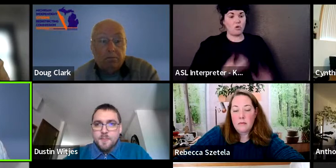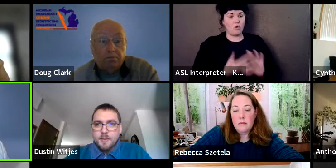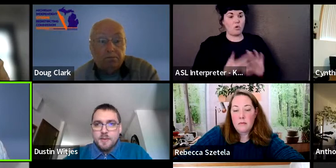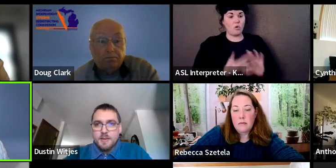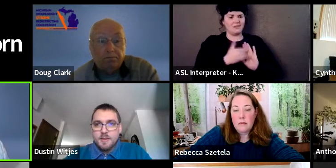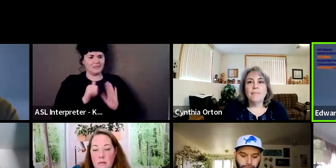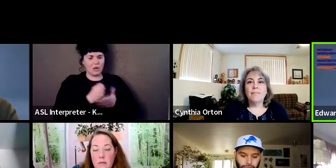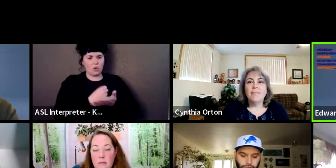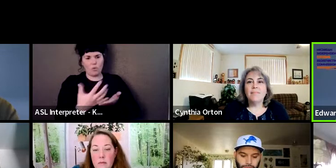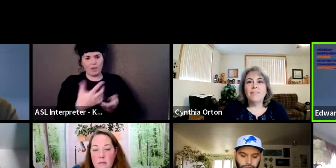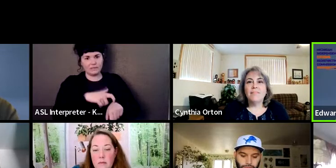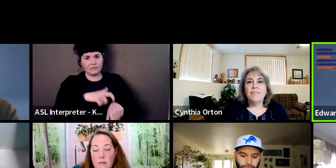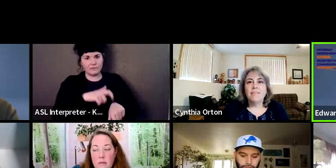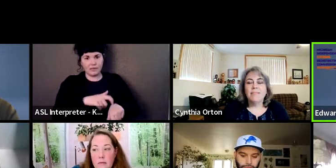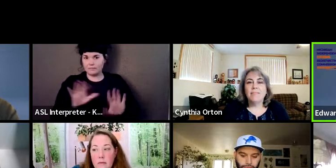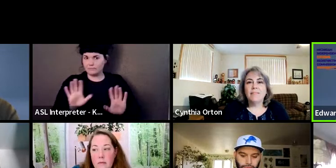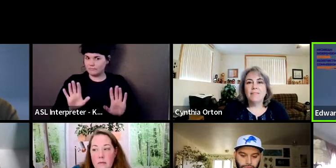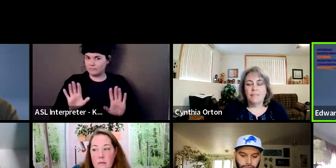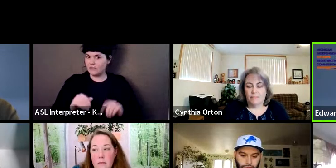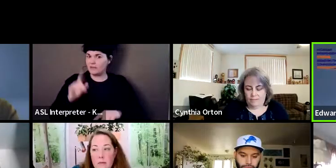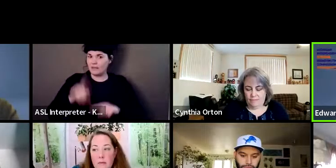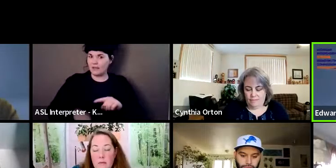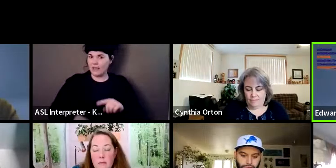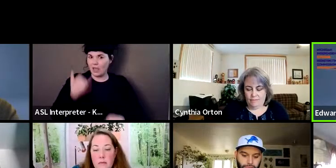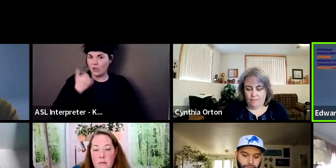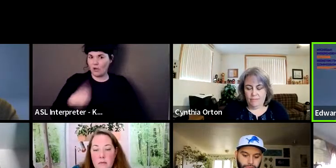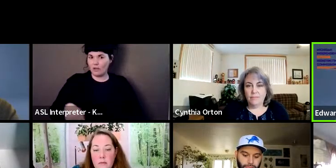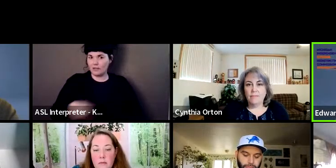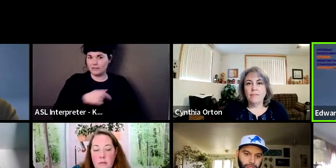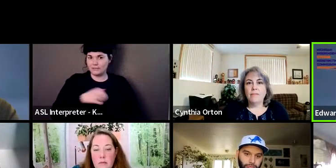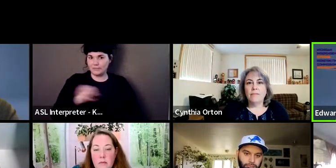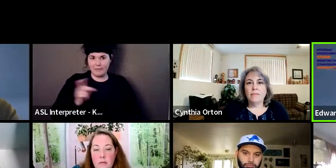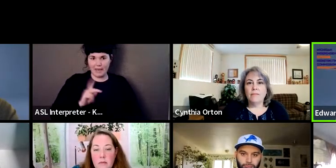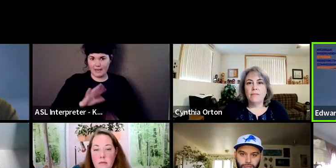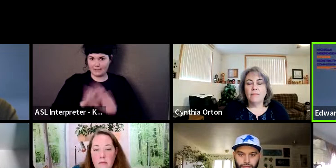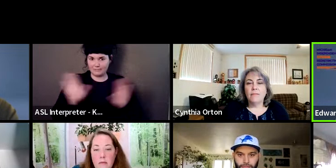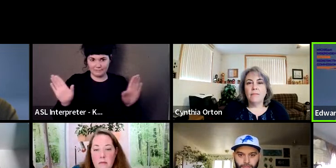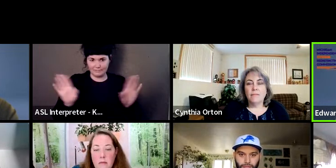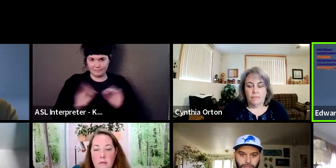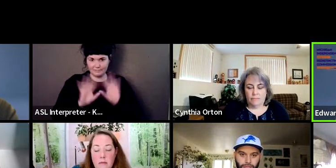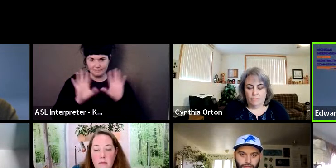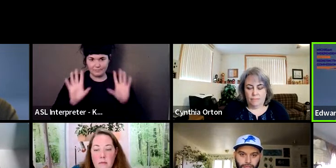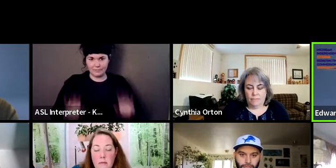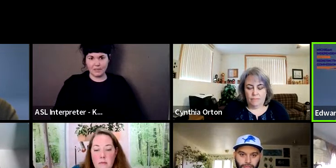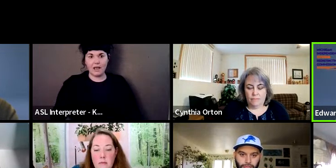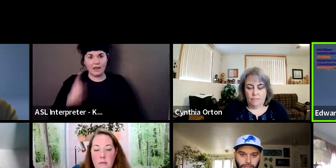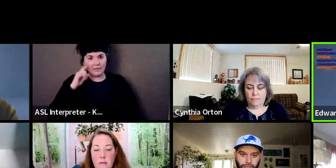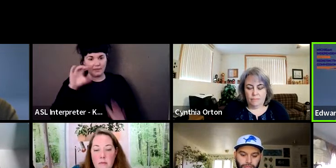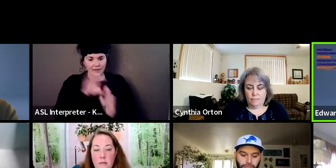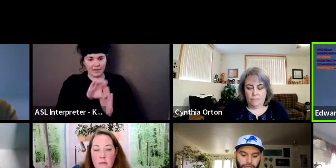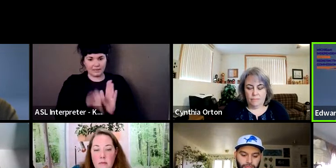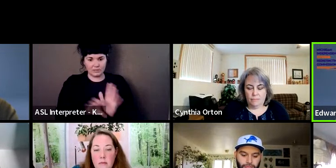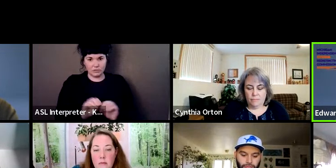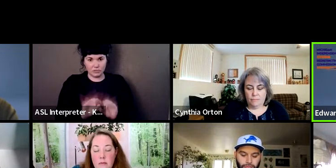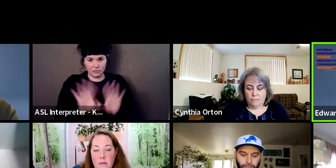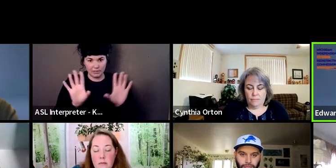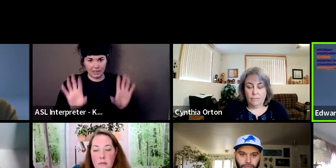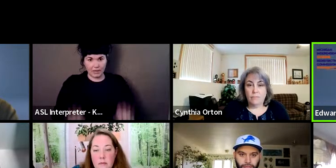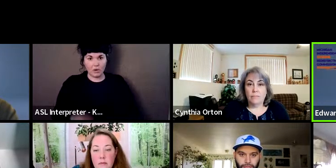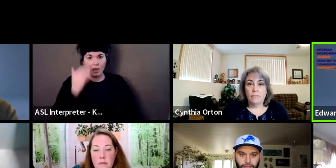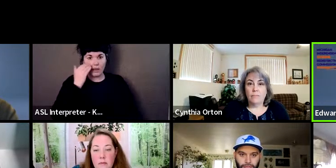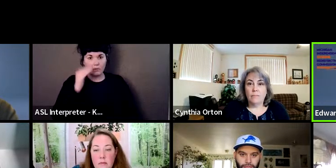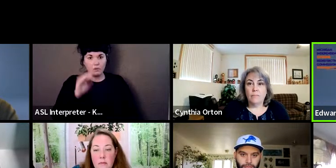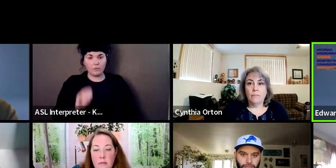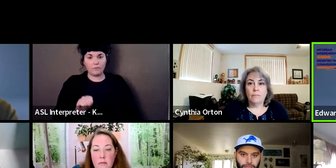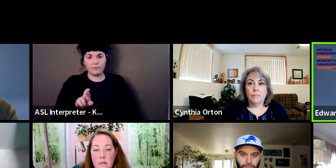How can I say, they can call us back. Let me just be clear. I think the Constitution is clear. I know Mr. Brady